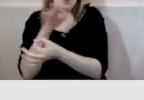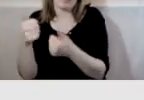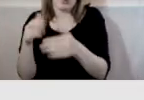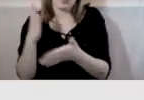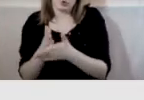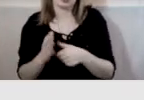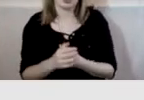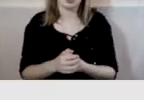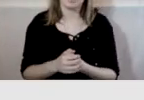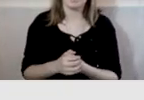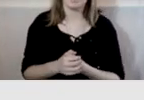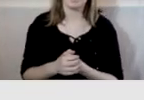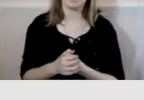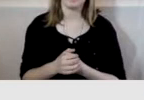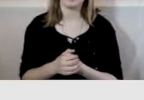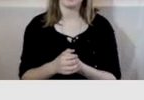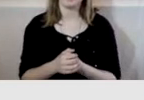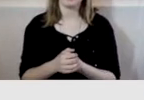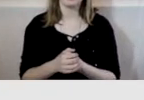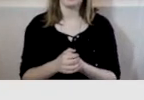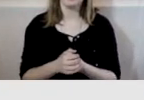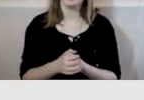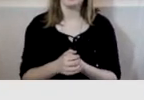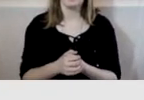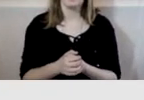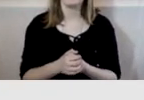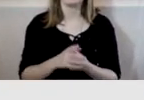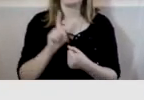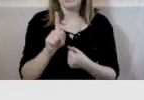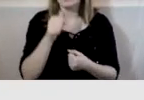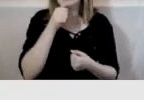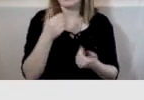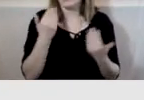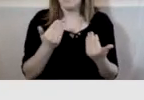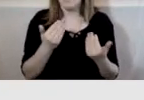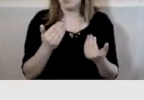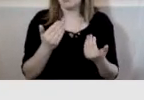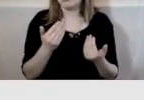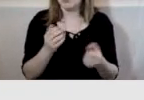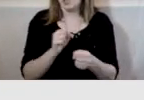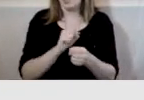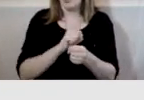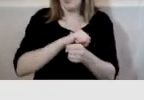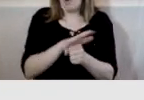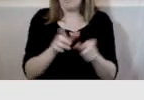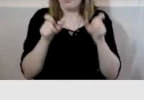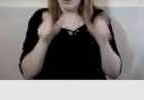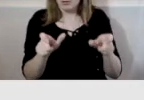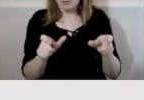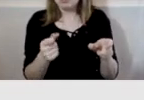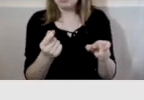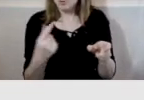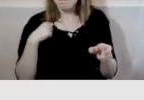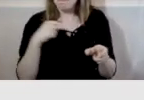in this pandemic situation, could be kind of a choice where we can get different subjects all over the country.